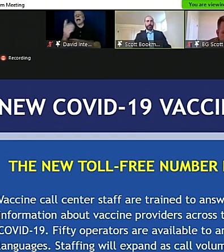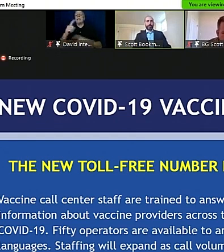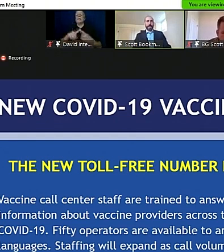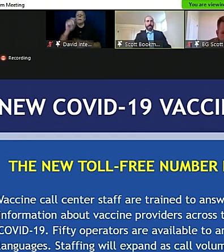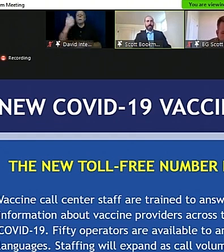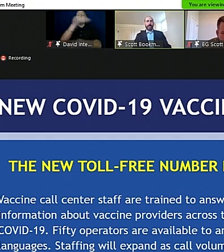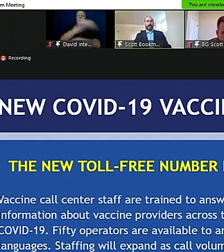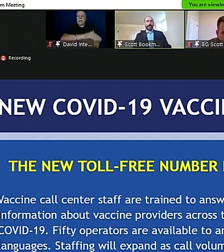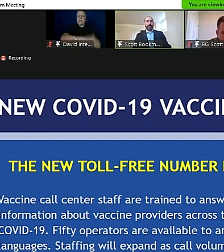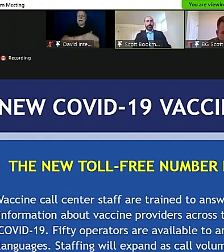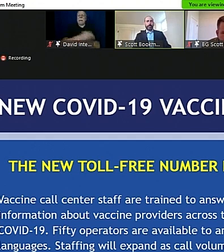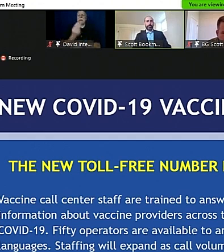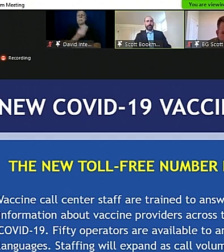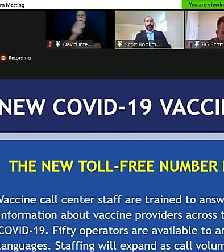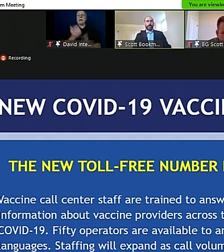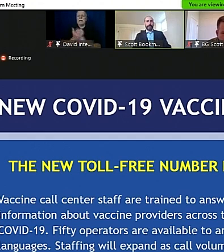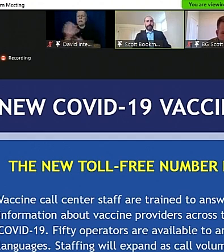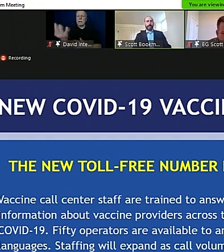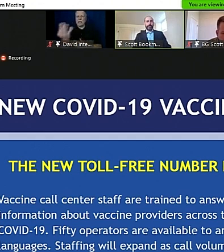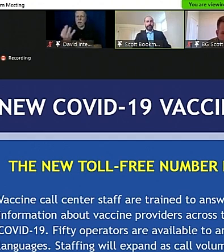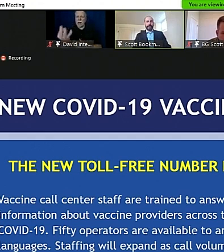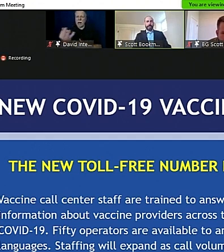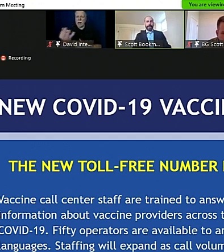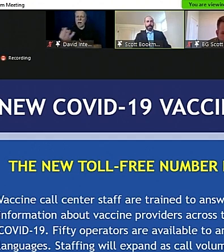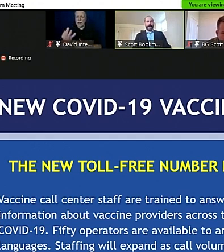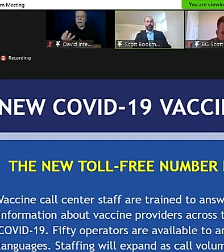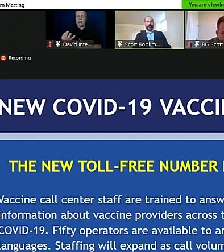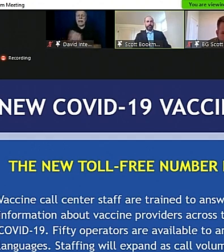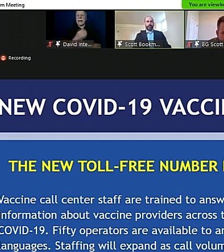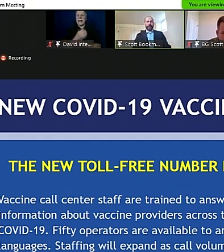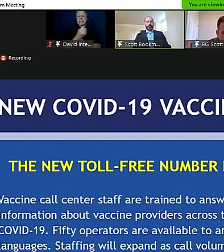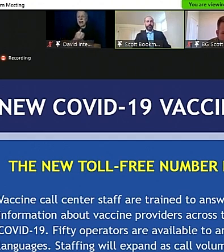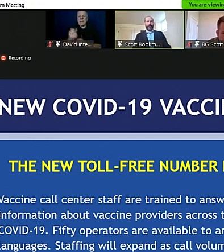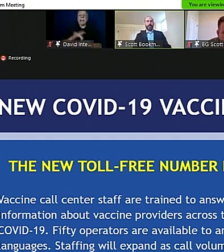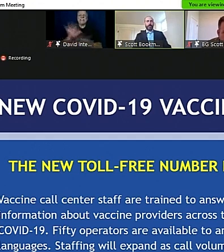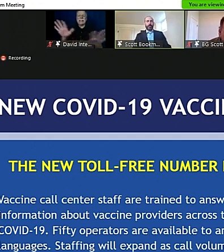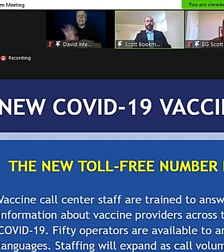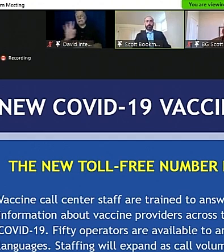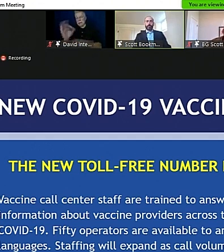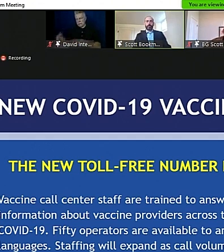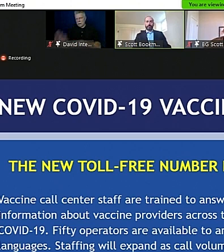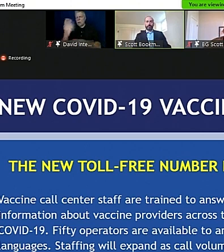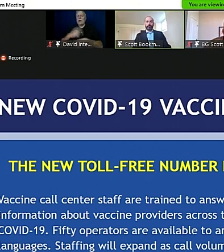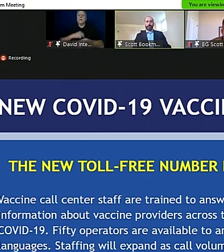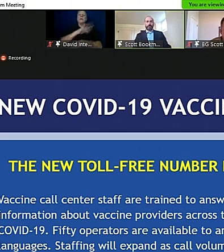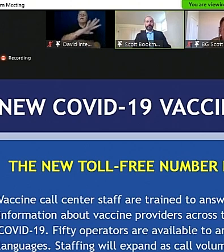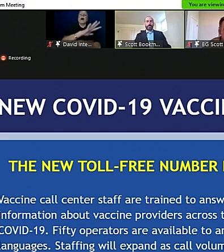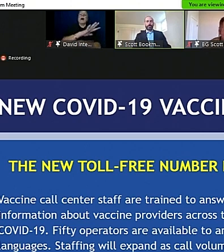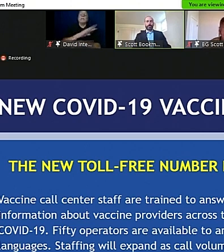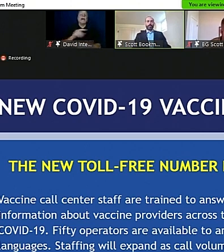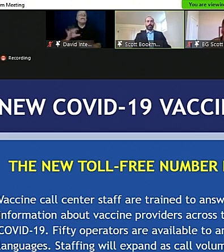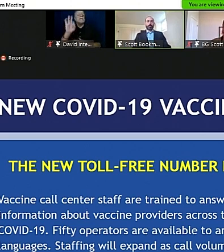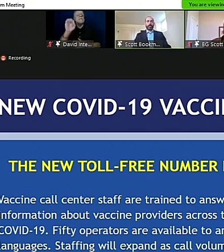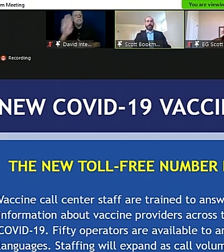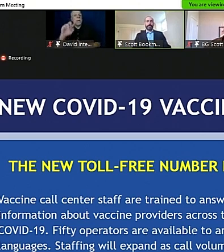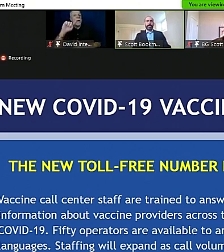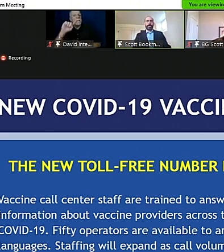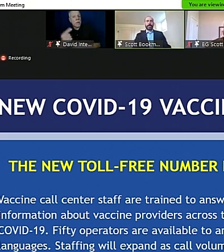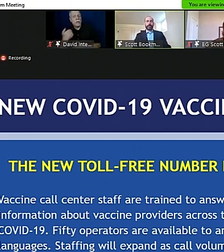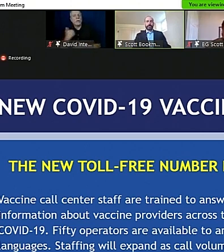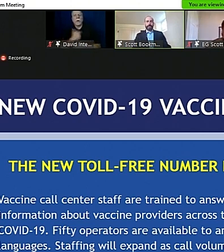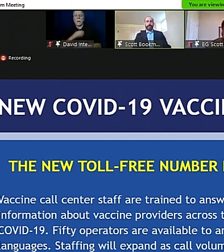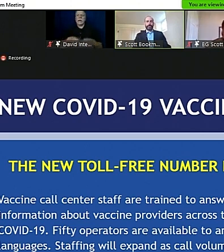through Friday, with Saturday and Sunday, 9 a.m. to 5 p.m. By February 1st, we will extend to 24 hours a